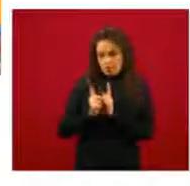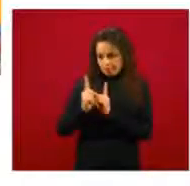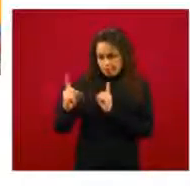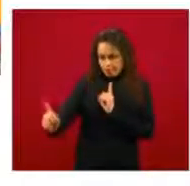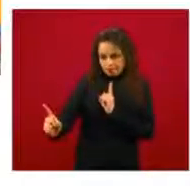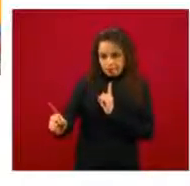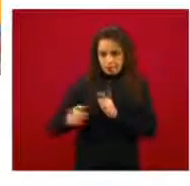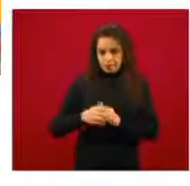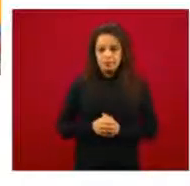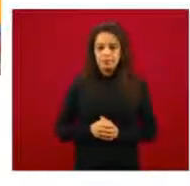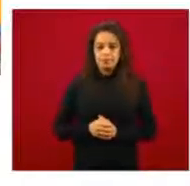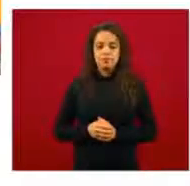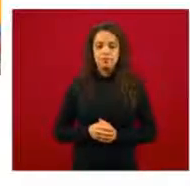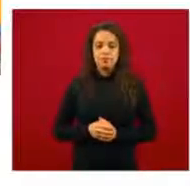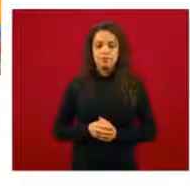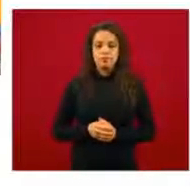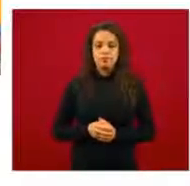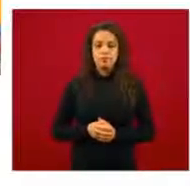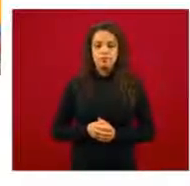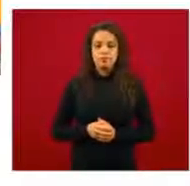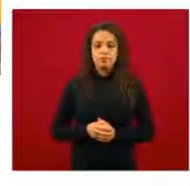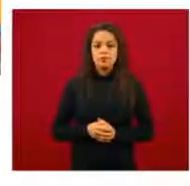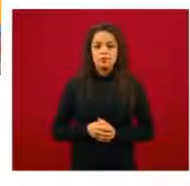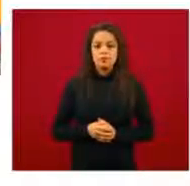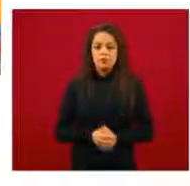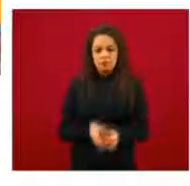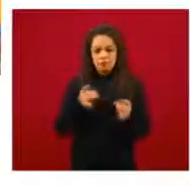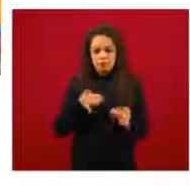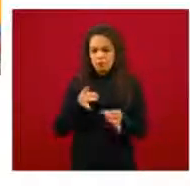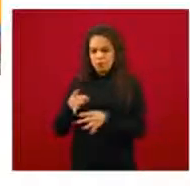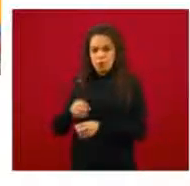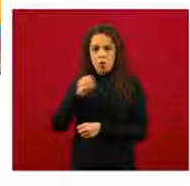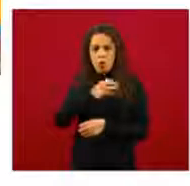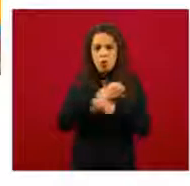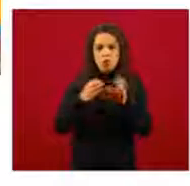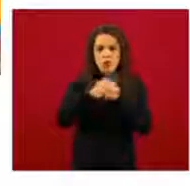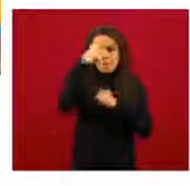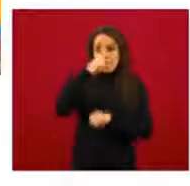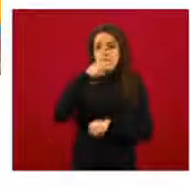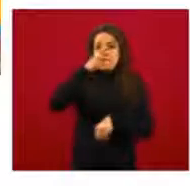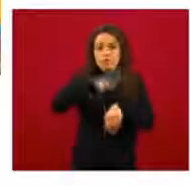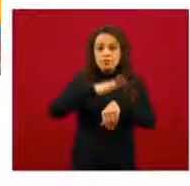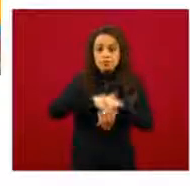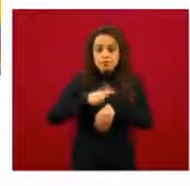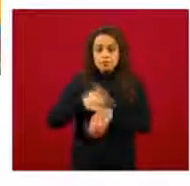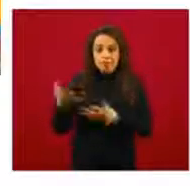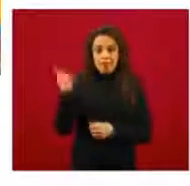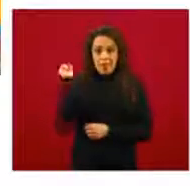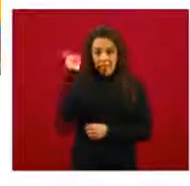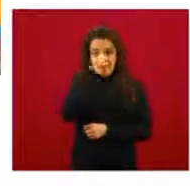as Moctezuma secretary. These are not just complex signs. We just need to